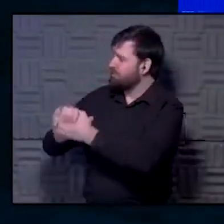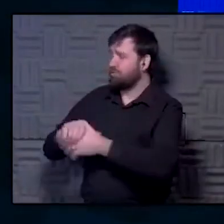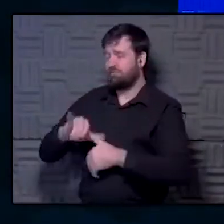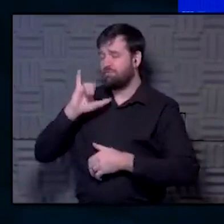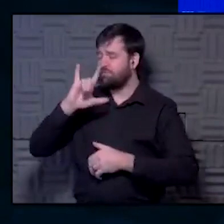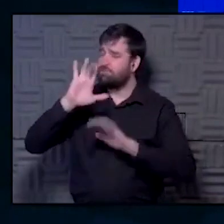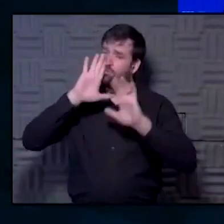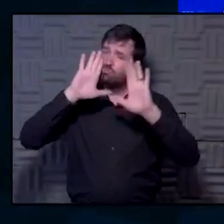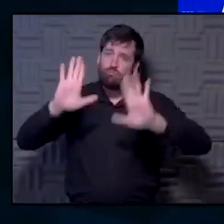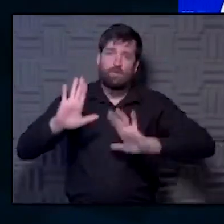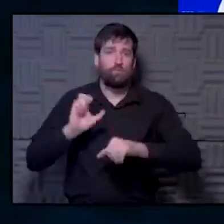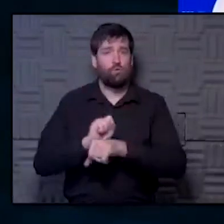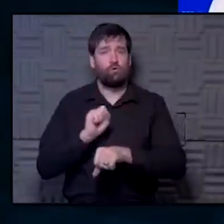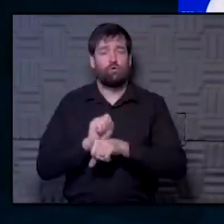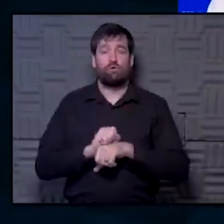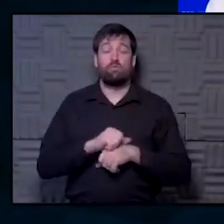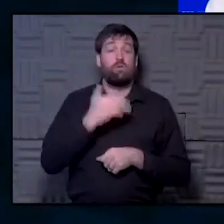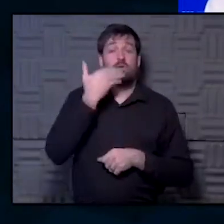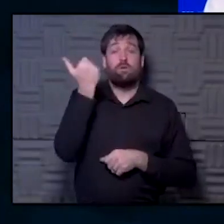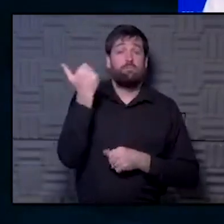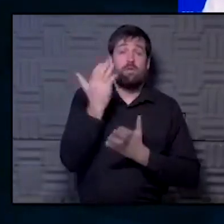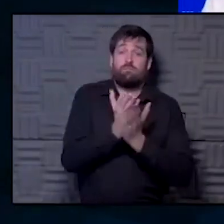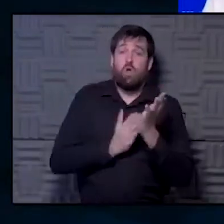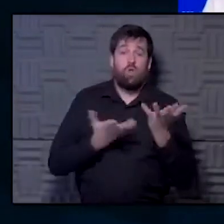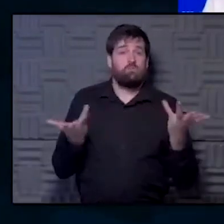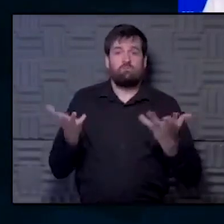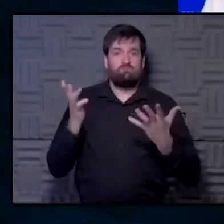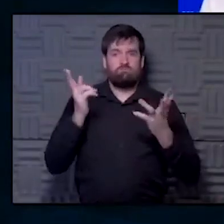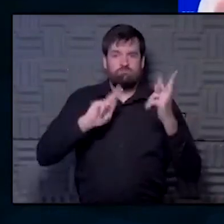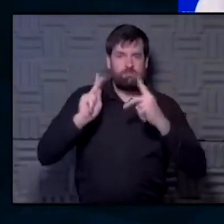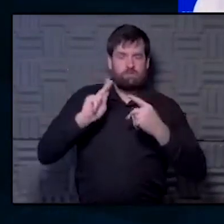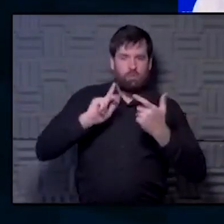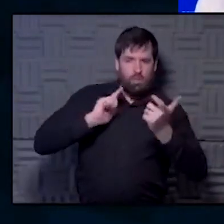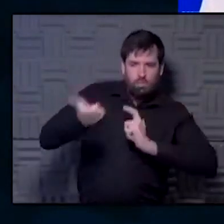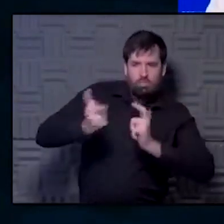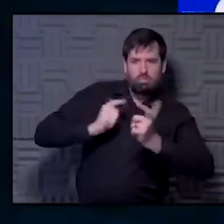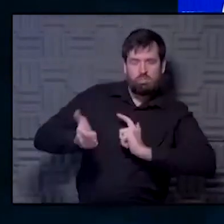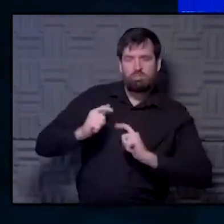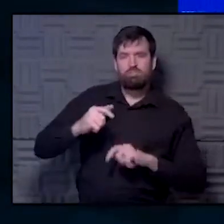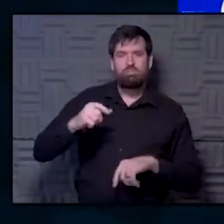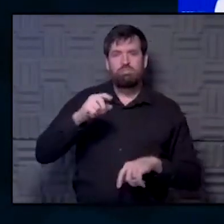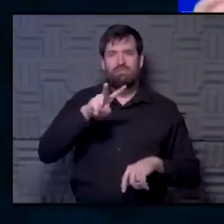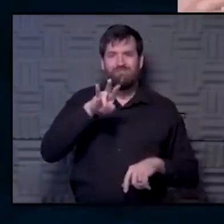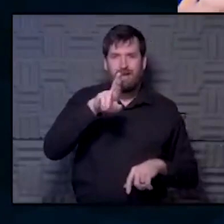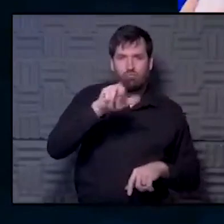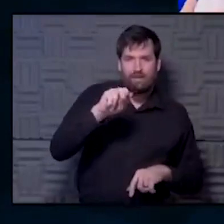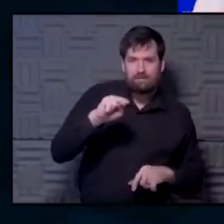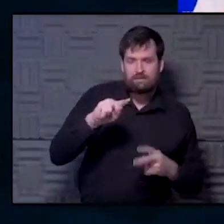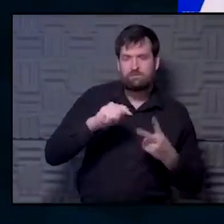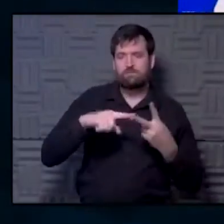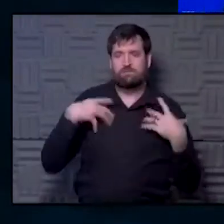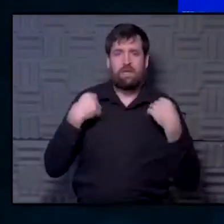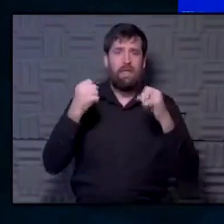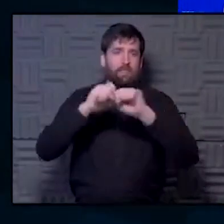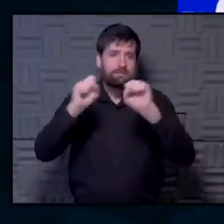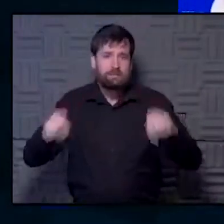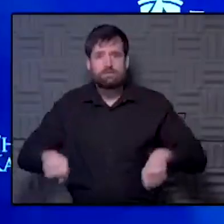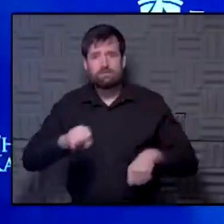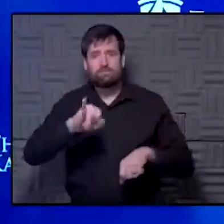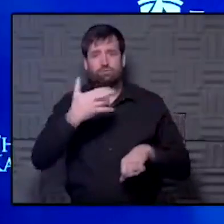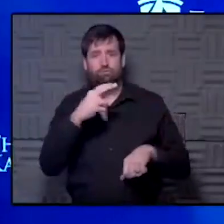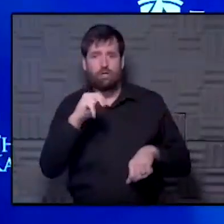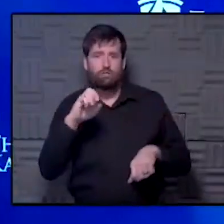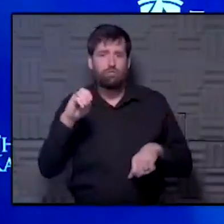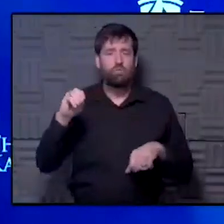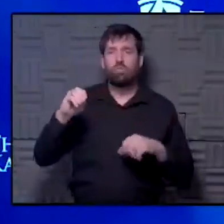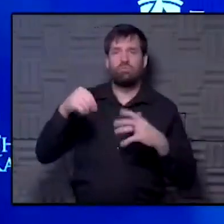done great work, and the best part about it is people are sharing back and forth, whether it's Vibrant, Wyandotte County, the health system, Johnson County. We're trying